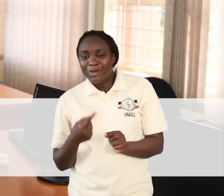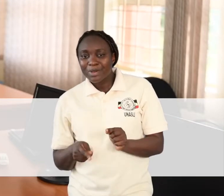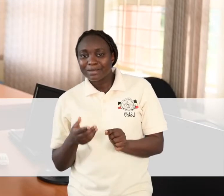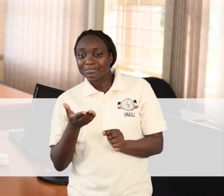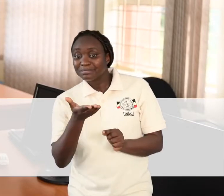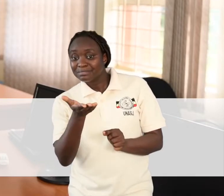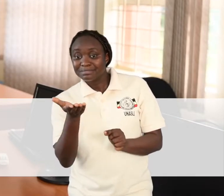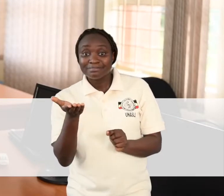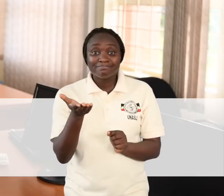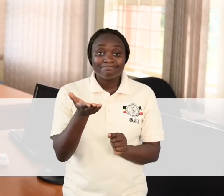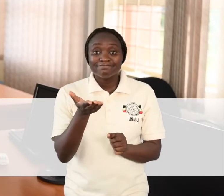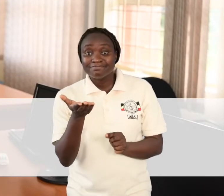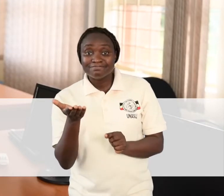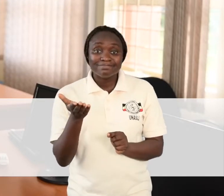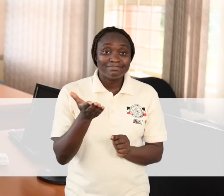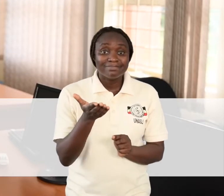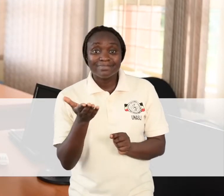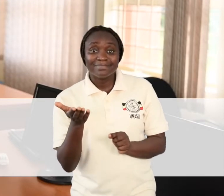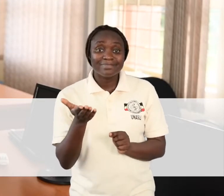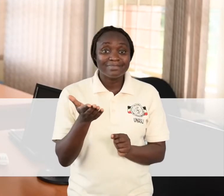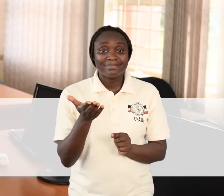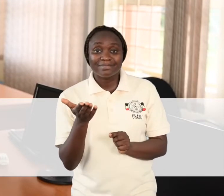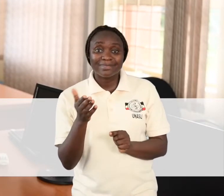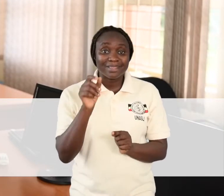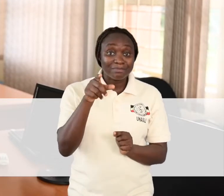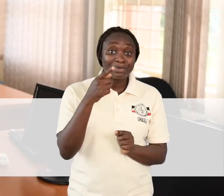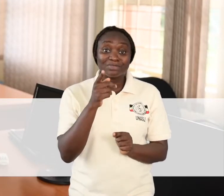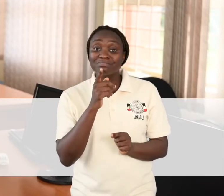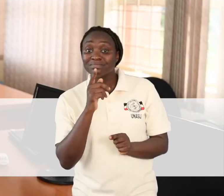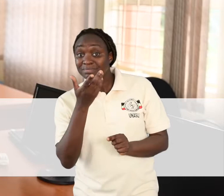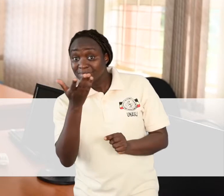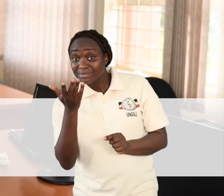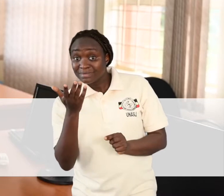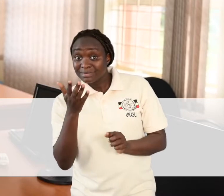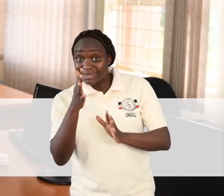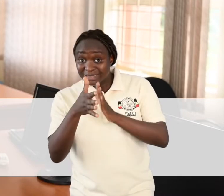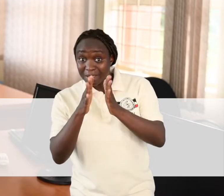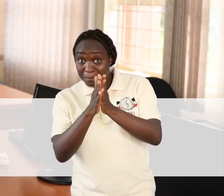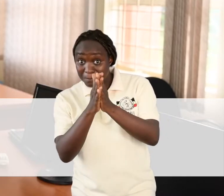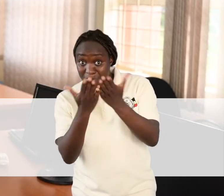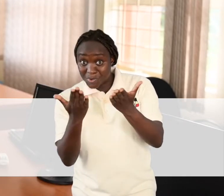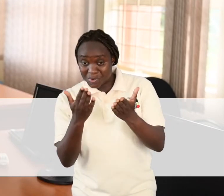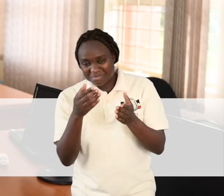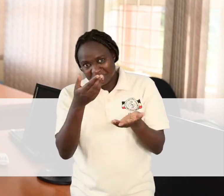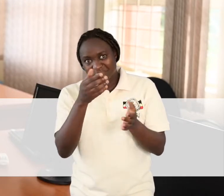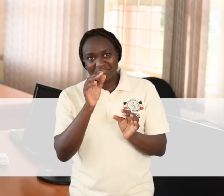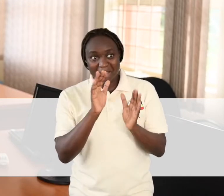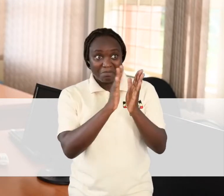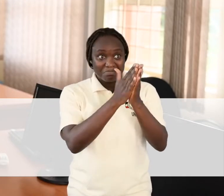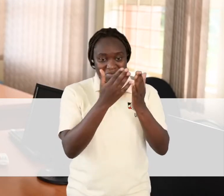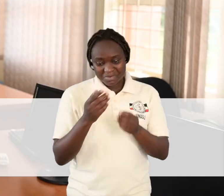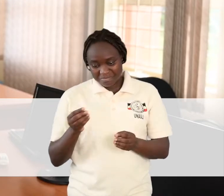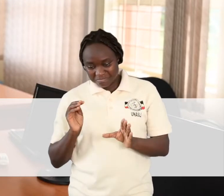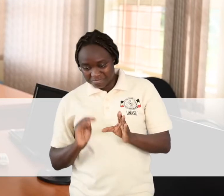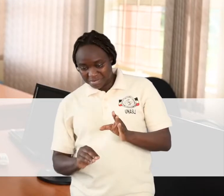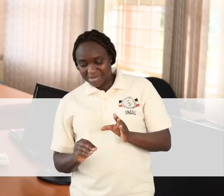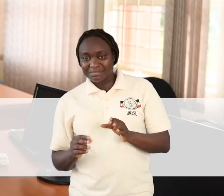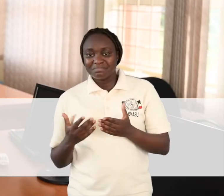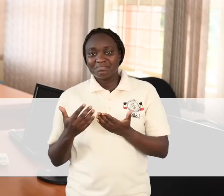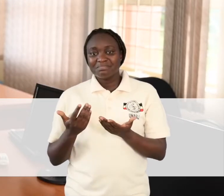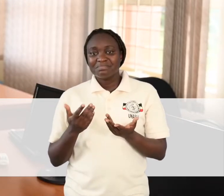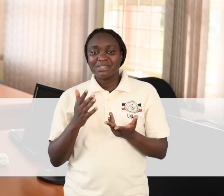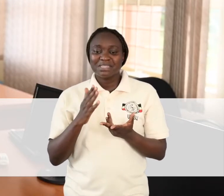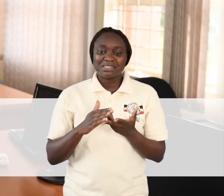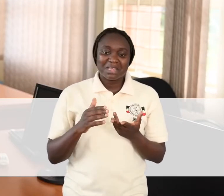Yes, I know. Some are beginning with book, others begin with a pen, others begin with a